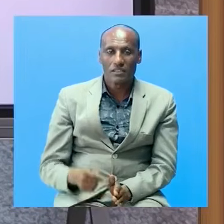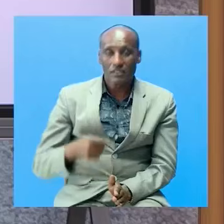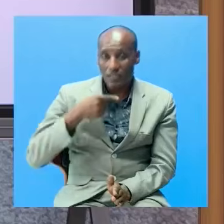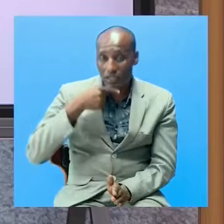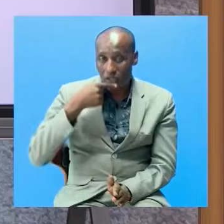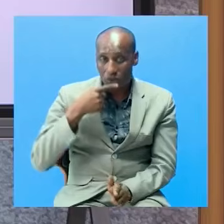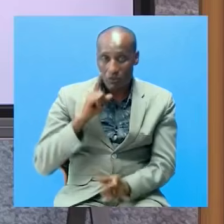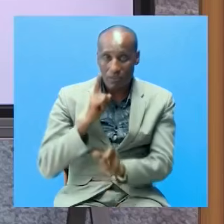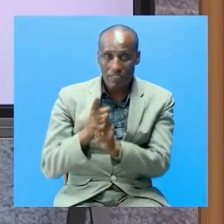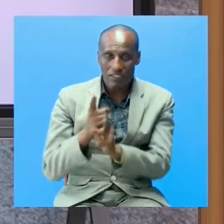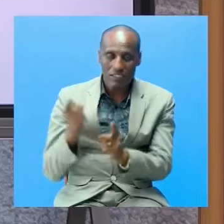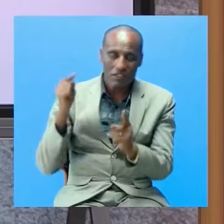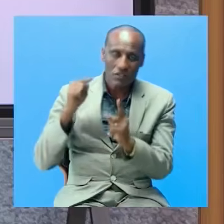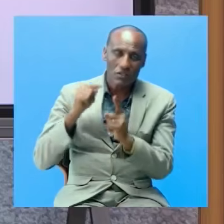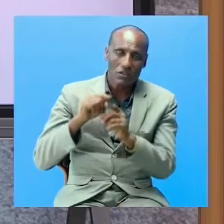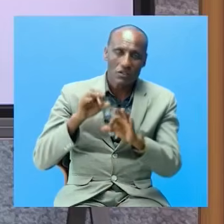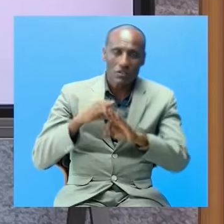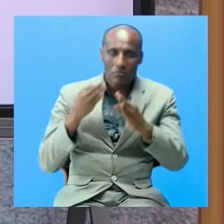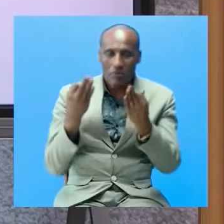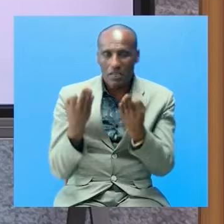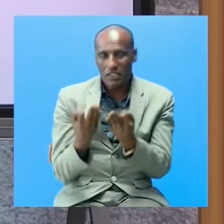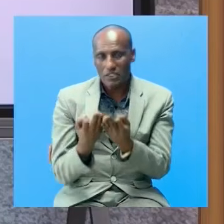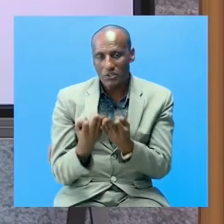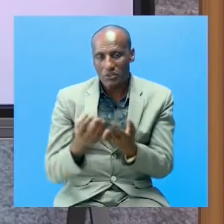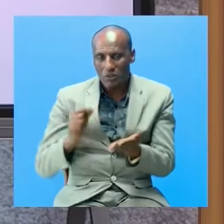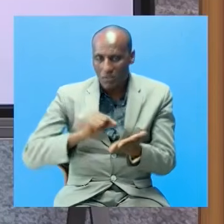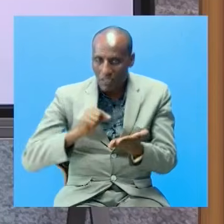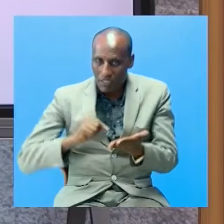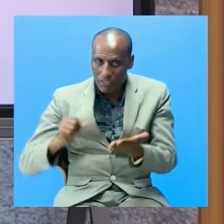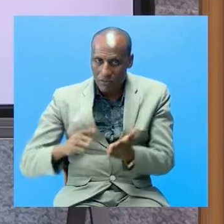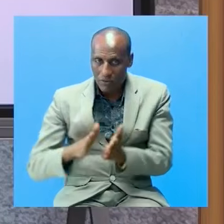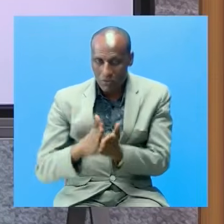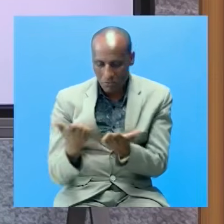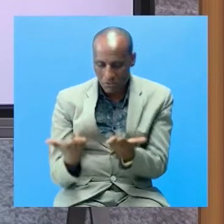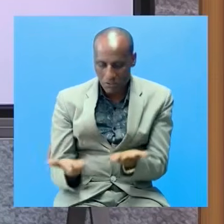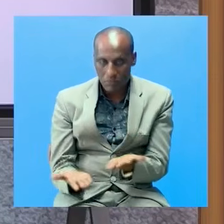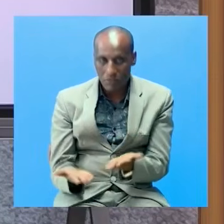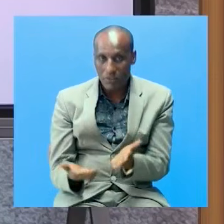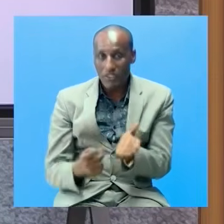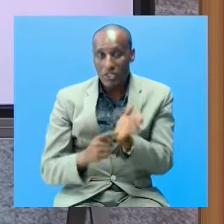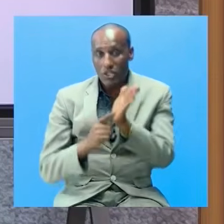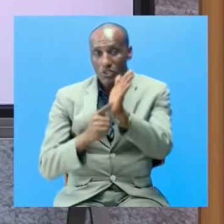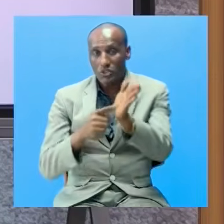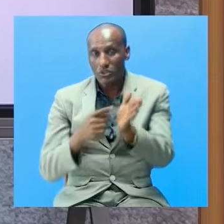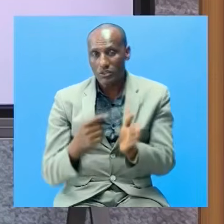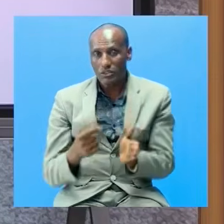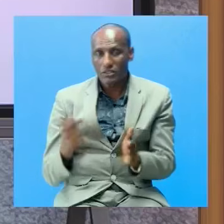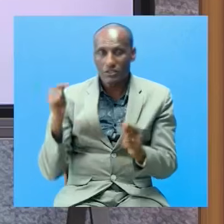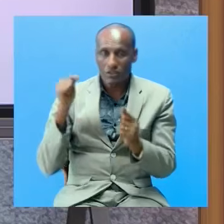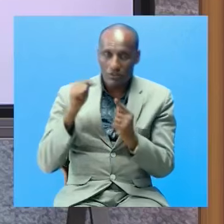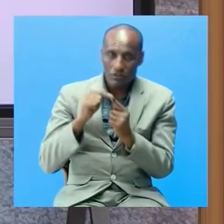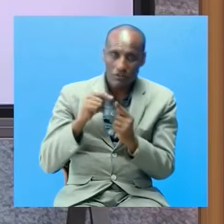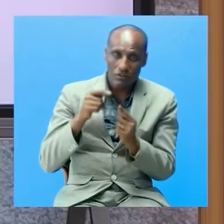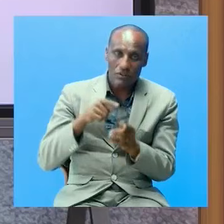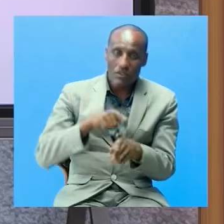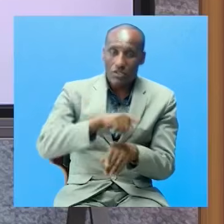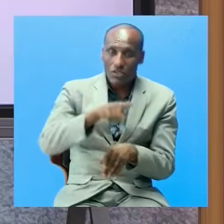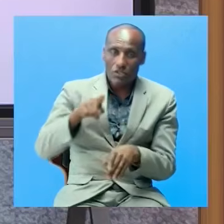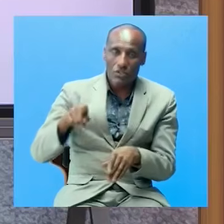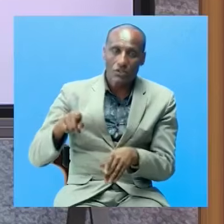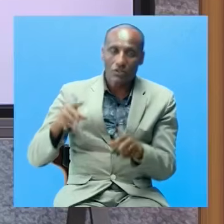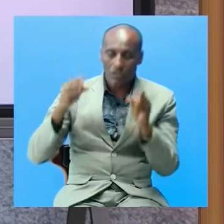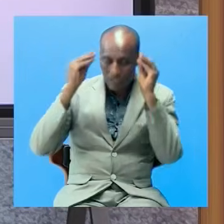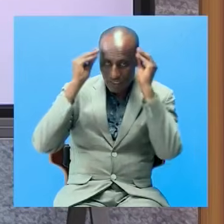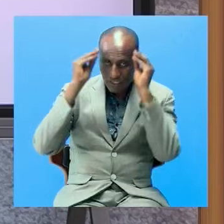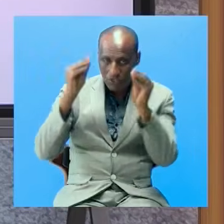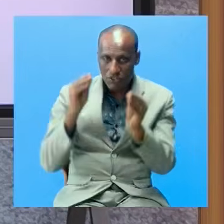believe will or will not happen in the future. Tell your answers to your parents or write it down in your exercise book